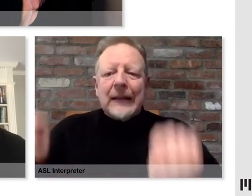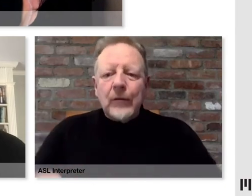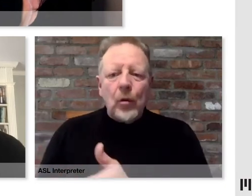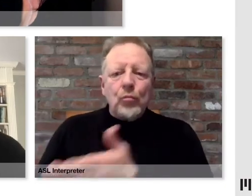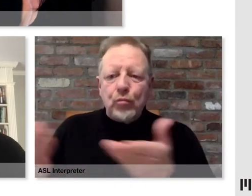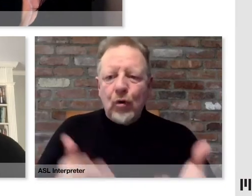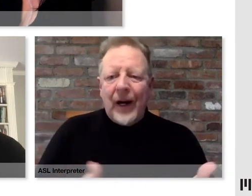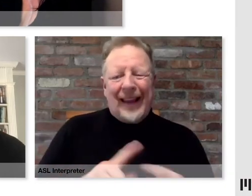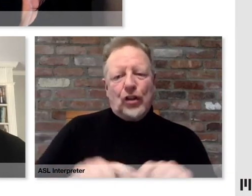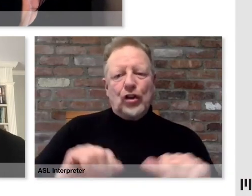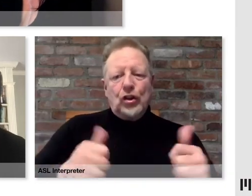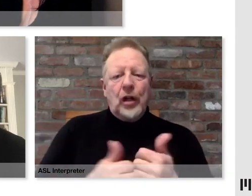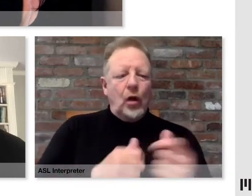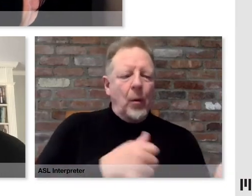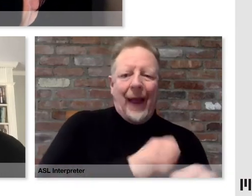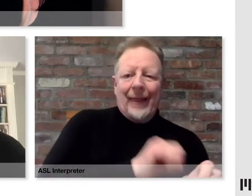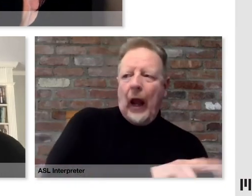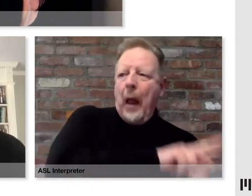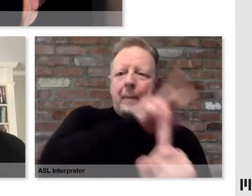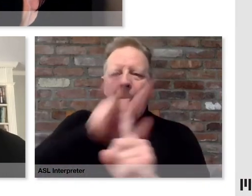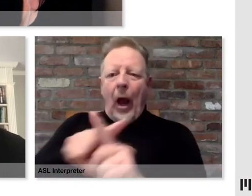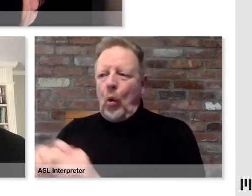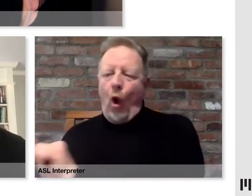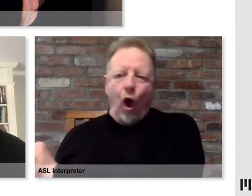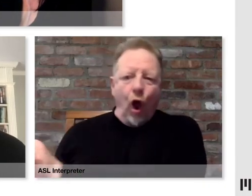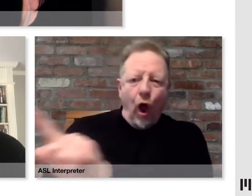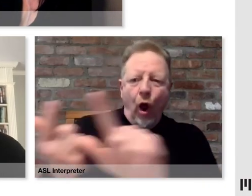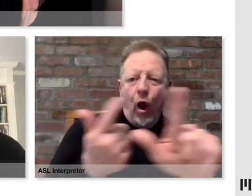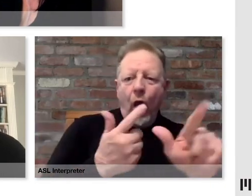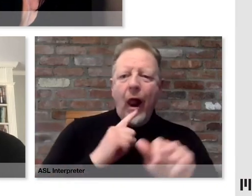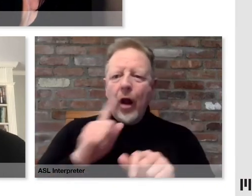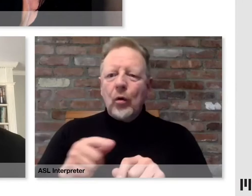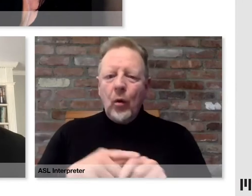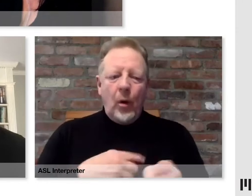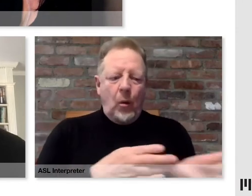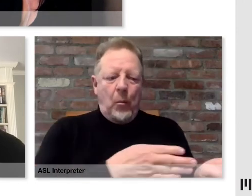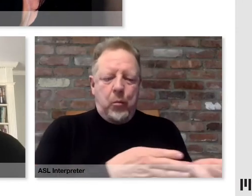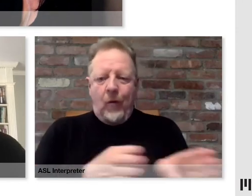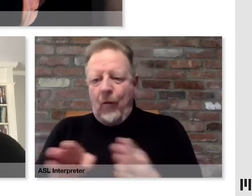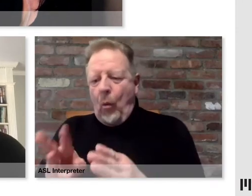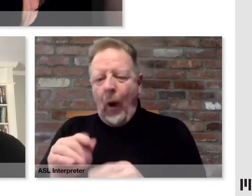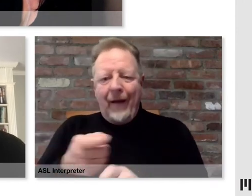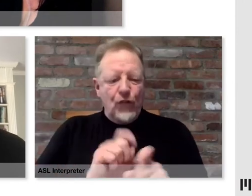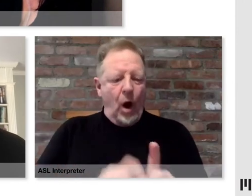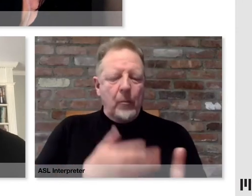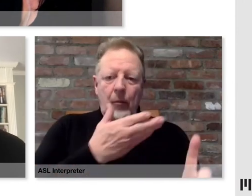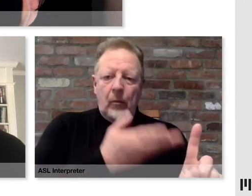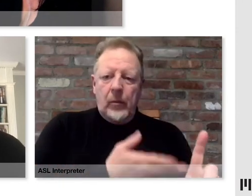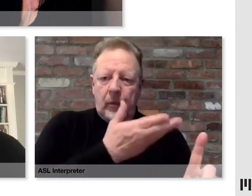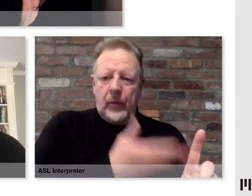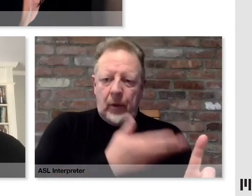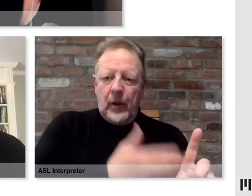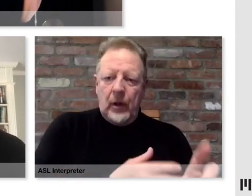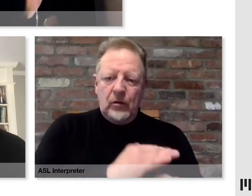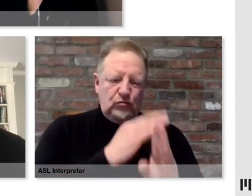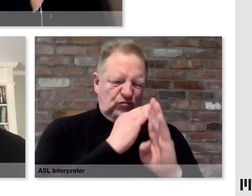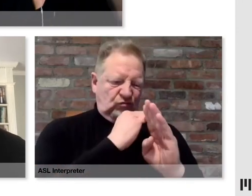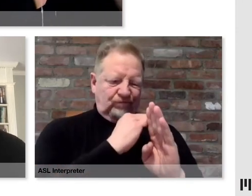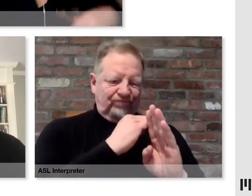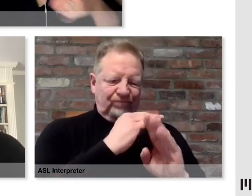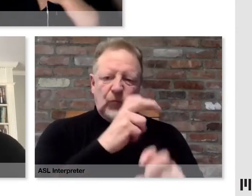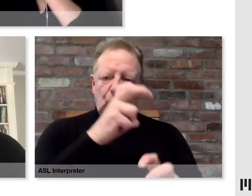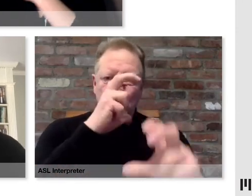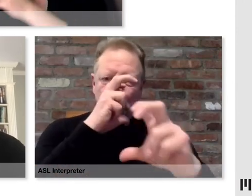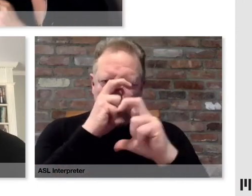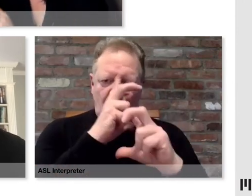the challenge of our times. How do we mm-hmm. actually move away from restricted